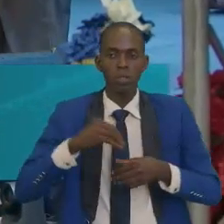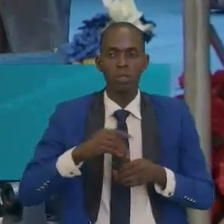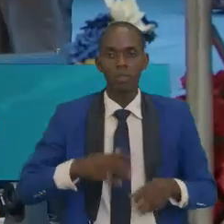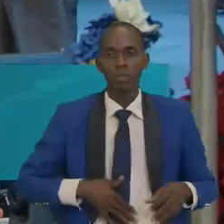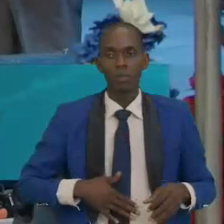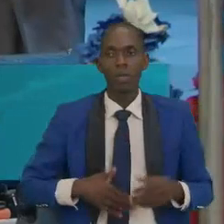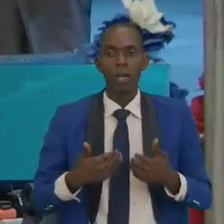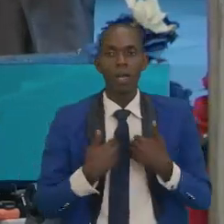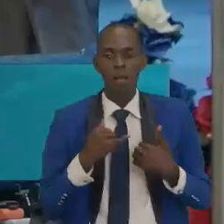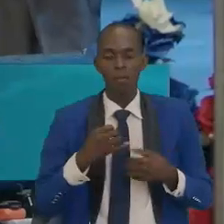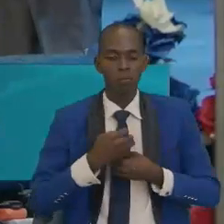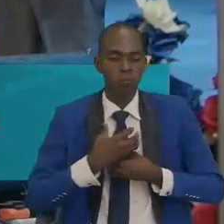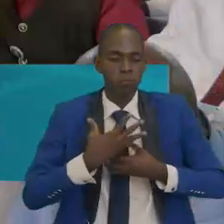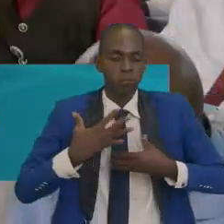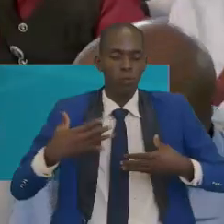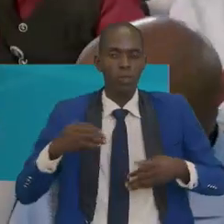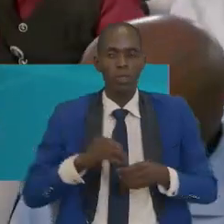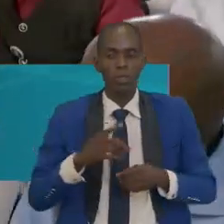swollen in the legs,